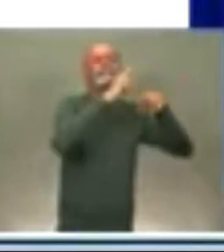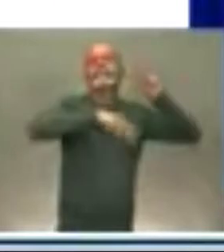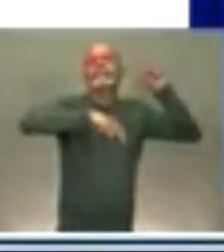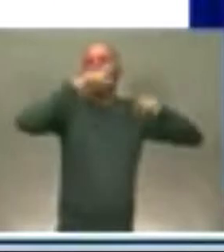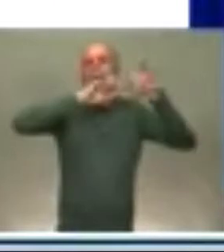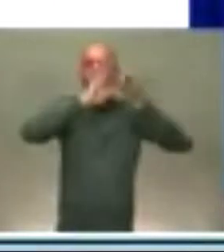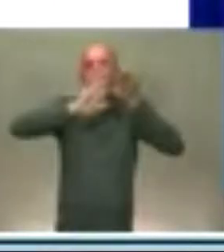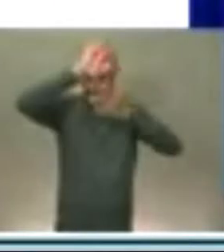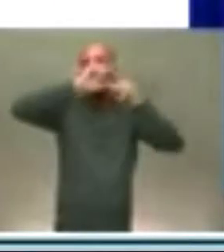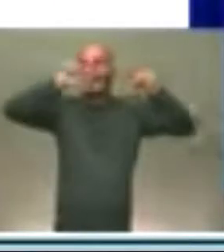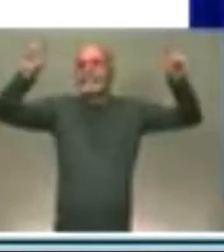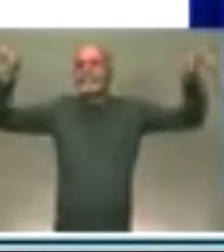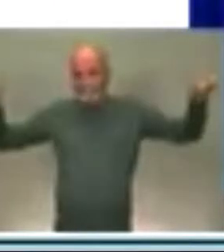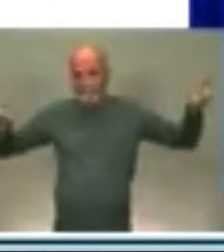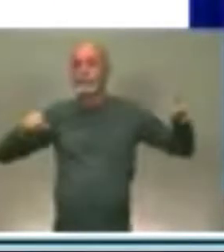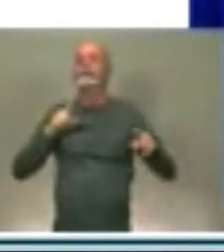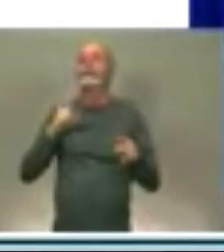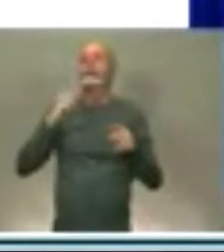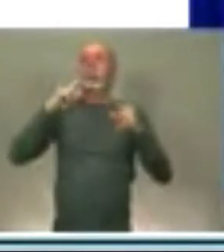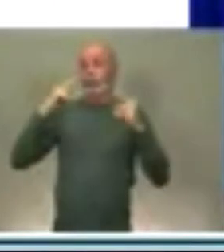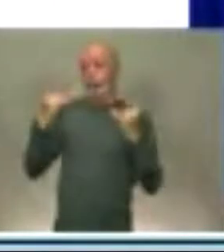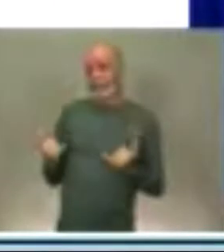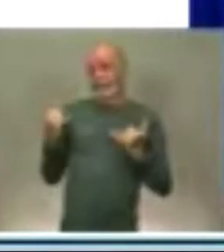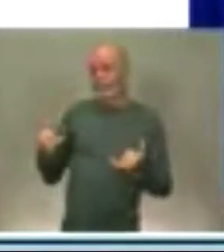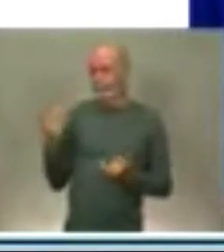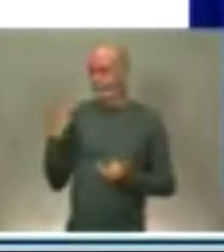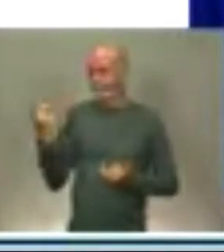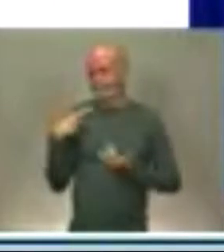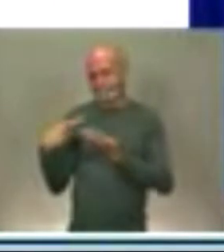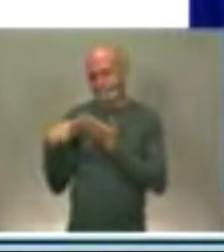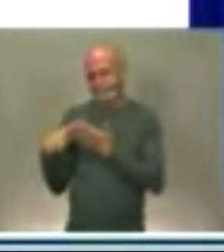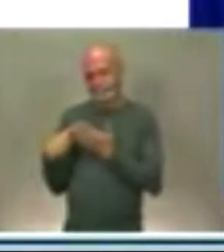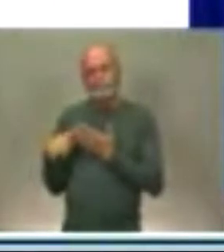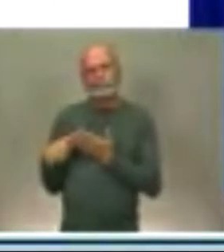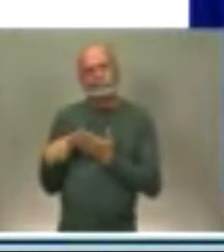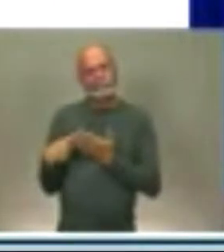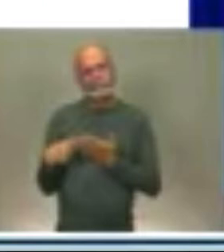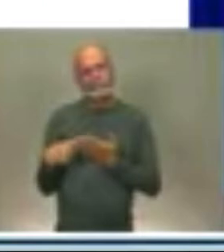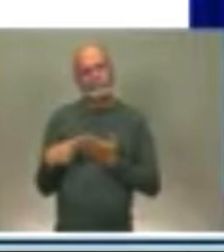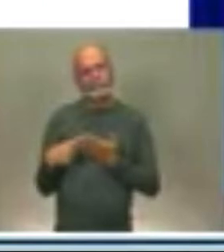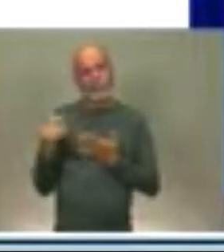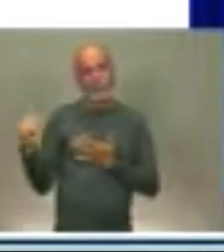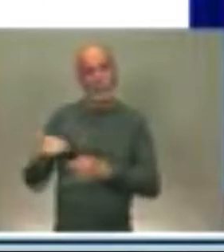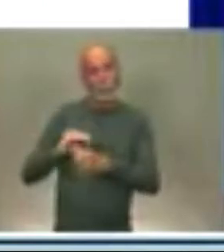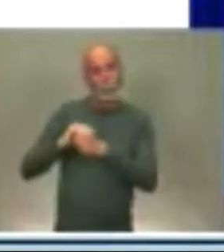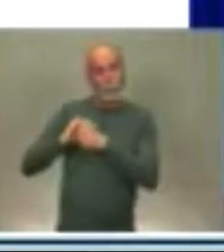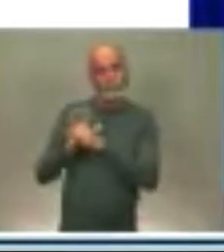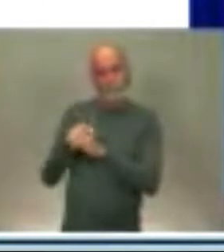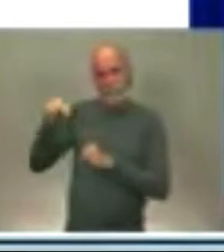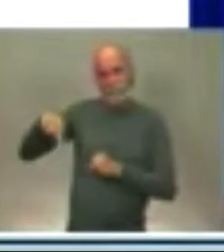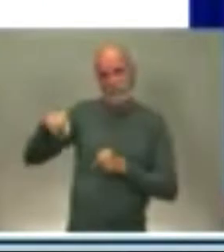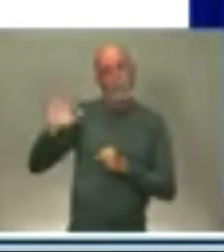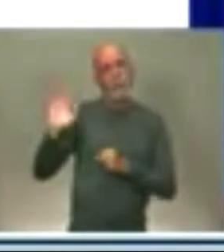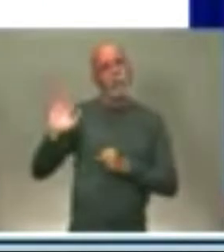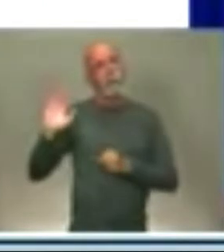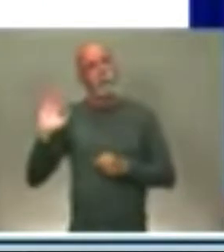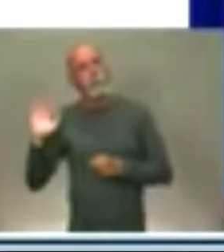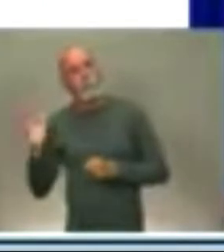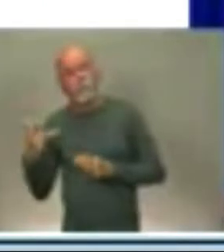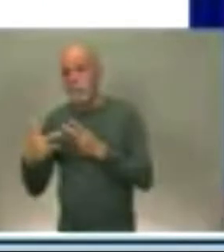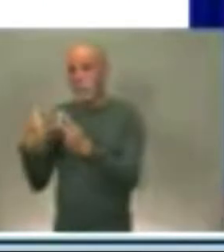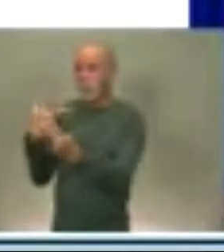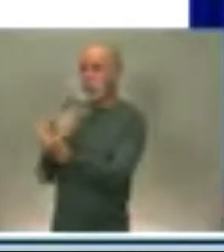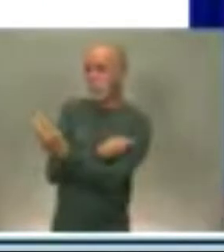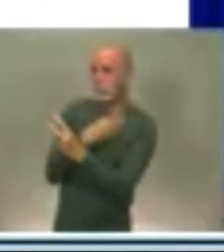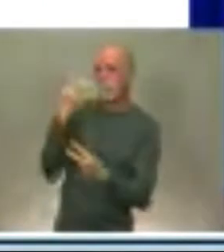this point in time, and Dr. Strang can add to this, but with our epidemiology in this province, with our vaccination rates in this